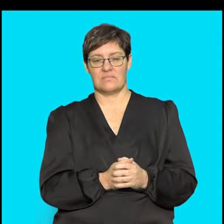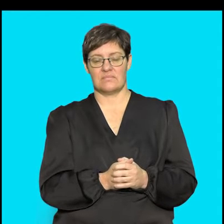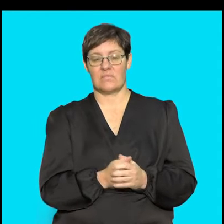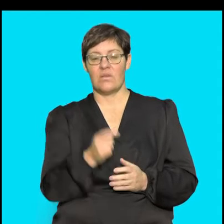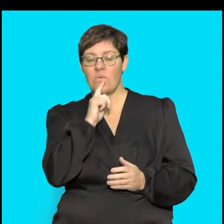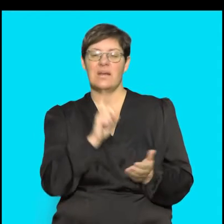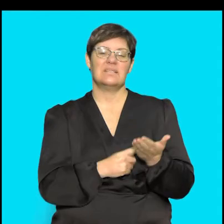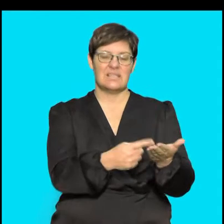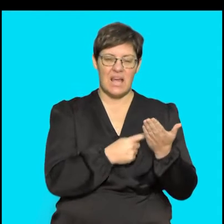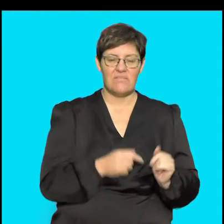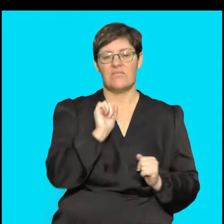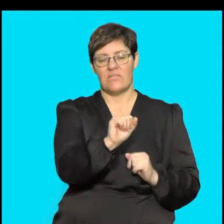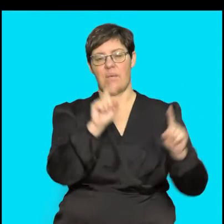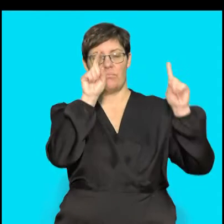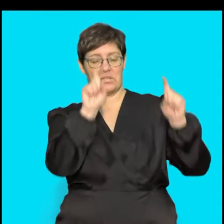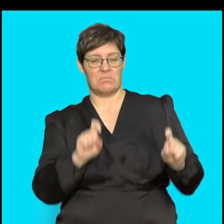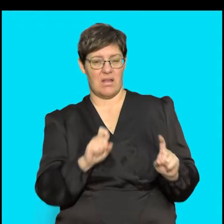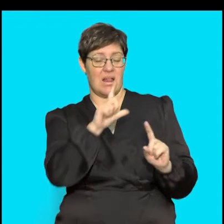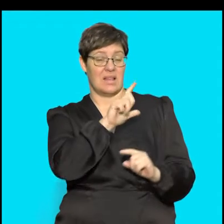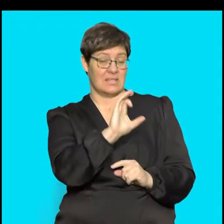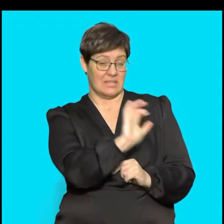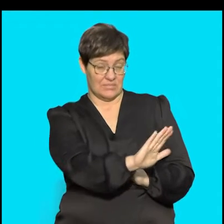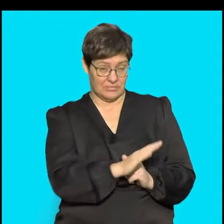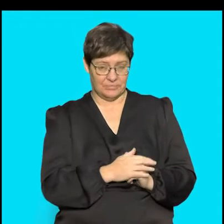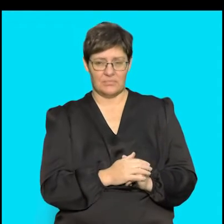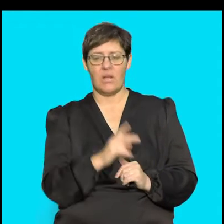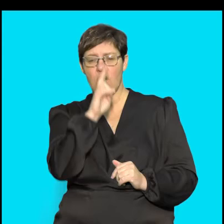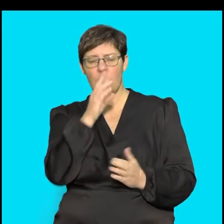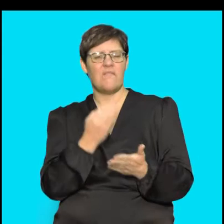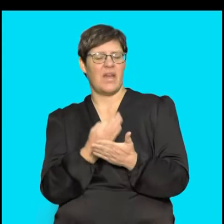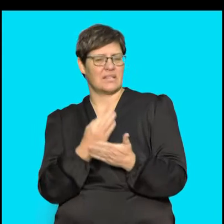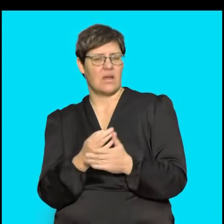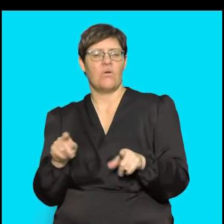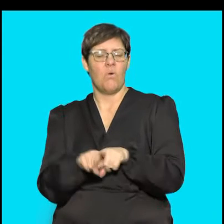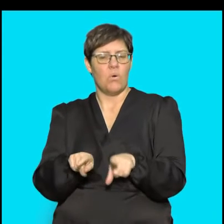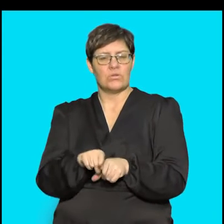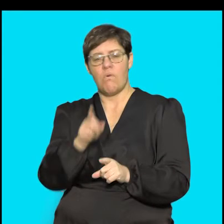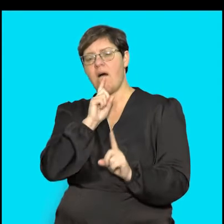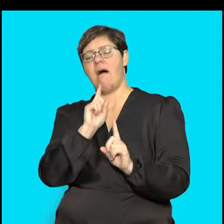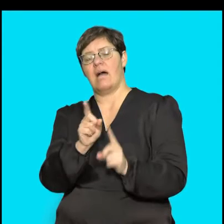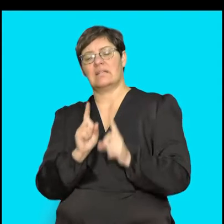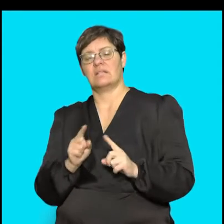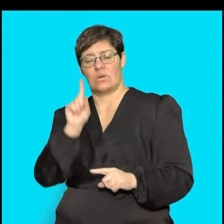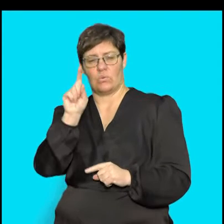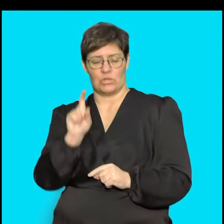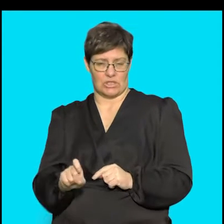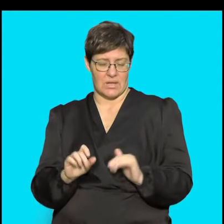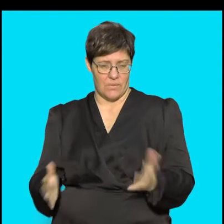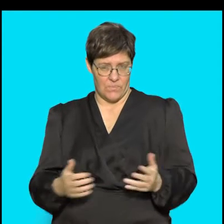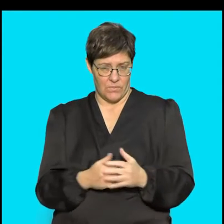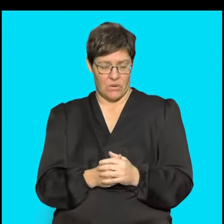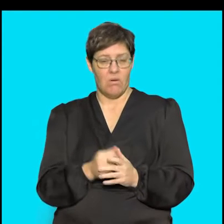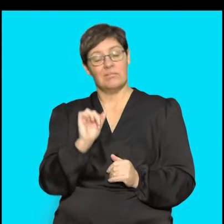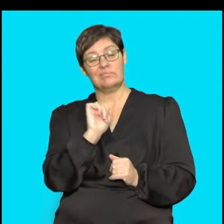we spoke about Le Chatelier's principle. We looked at the factors, and we also looked at how to answer these